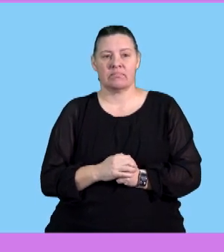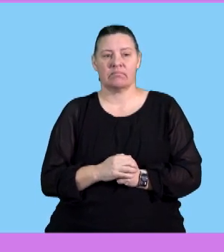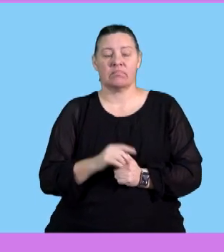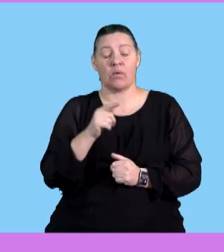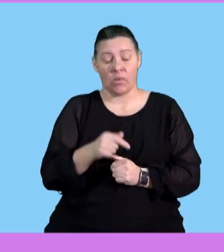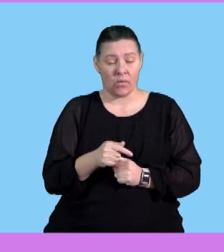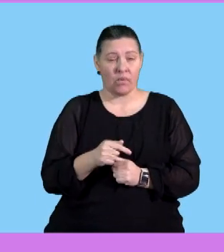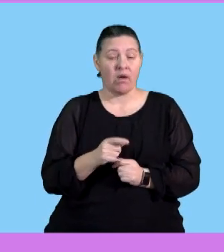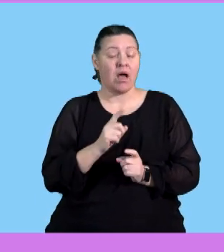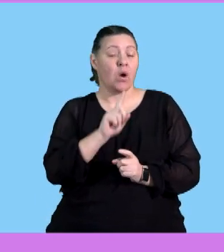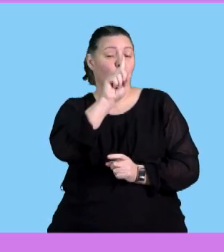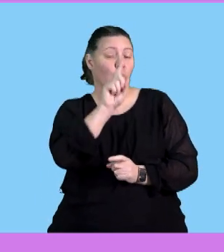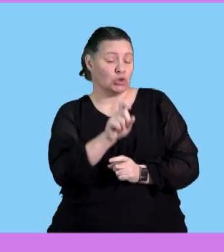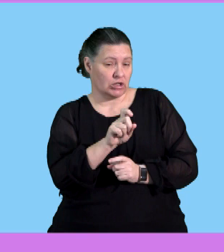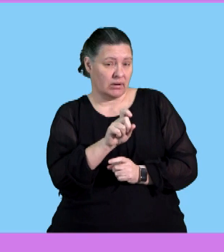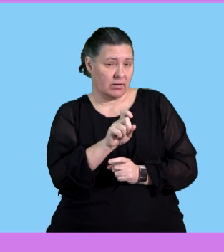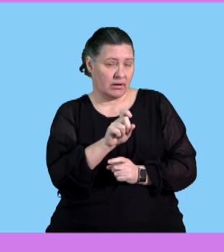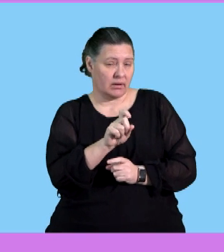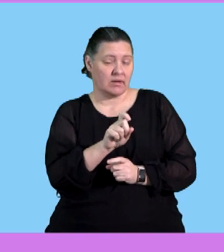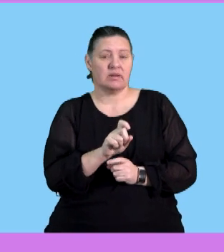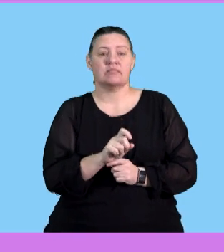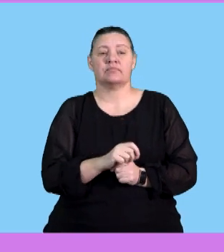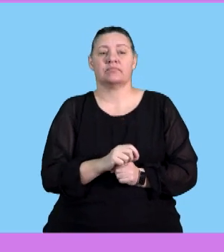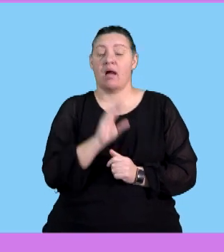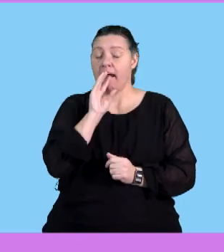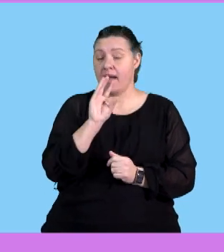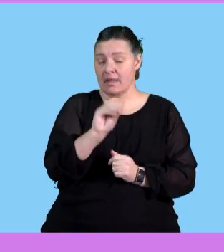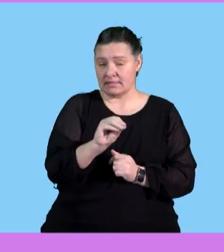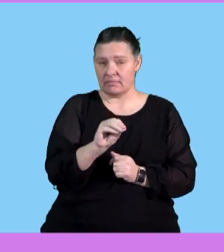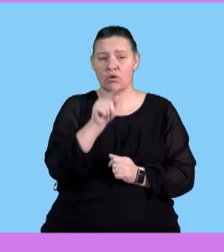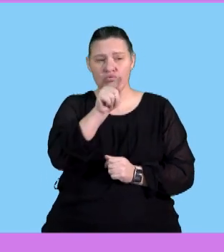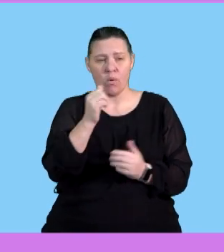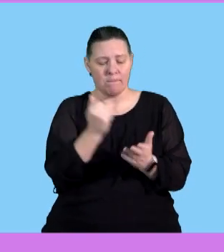is 450. Now, looking at the first question,